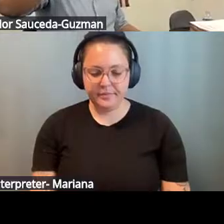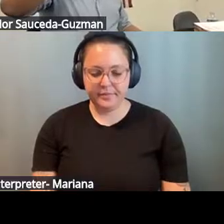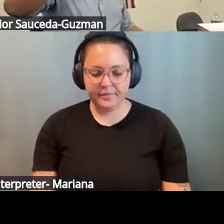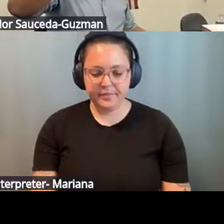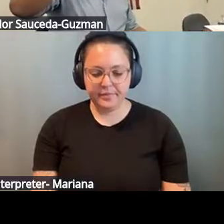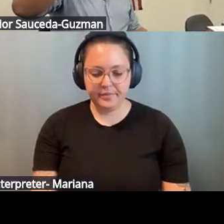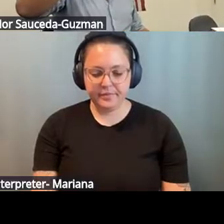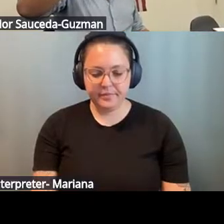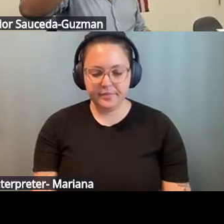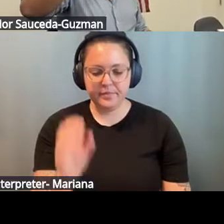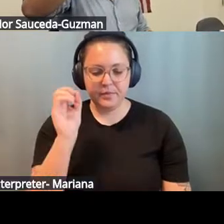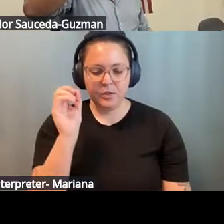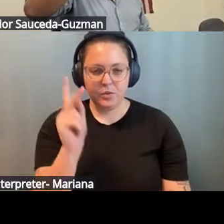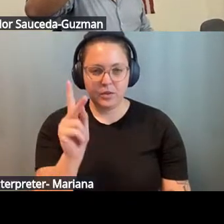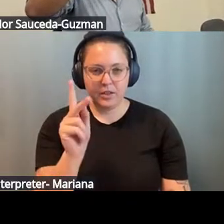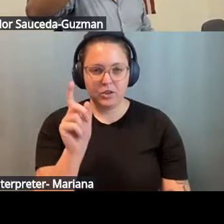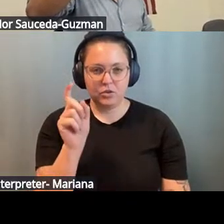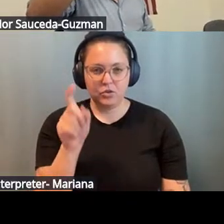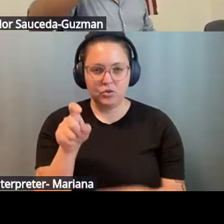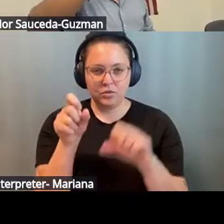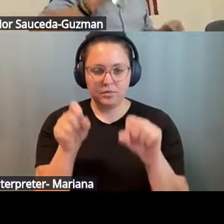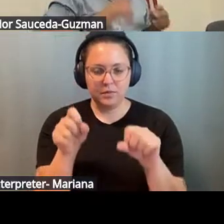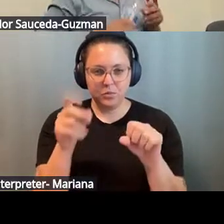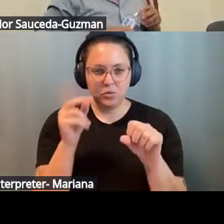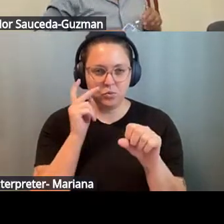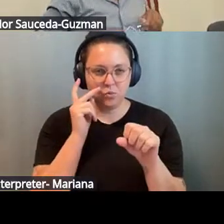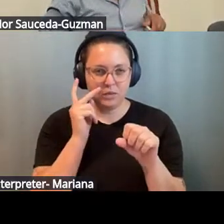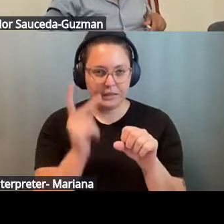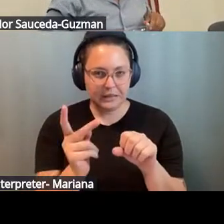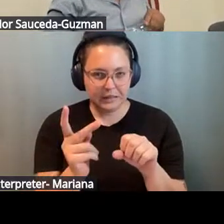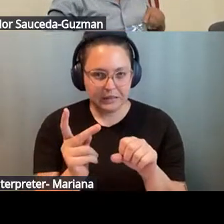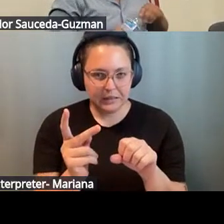So you should be seeing